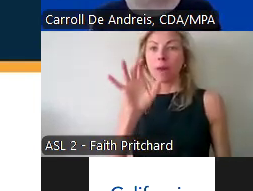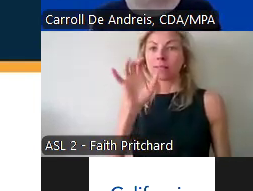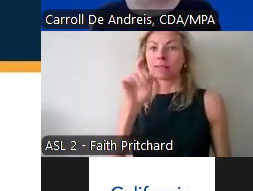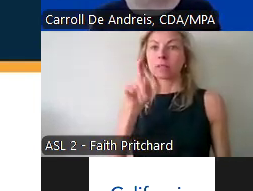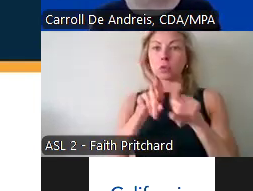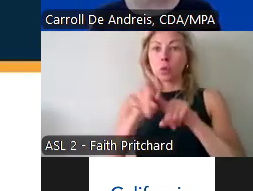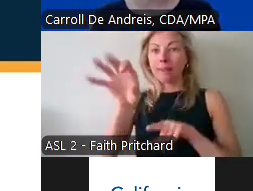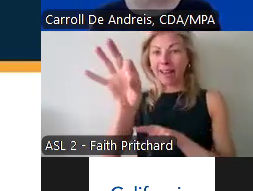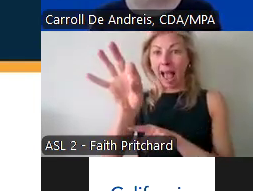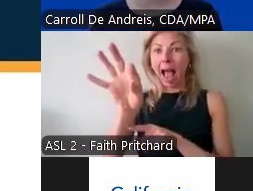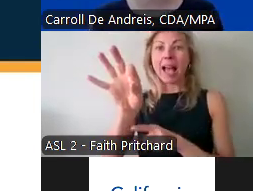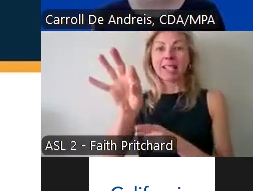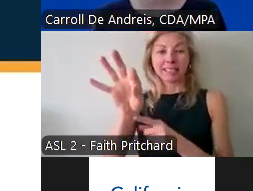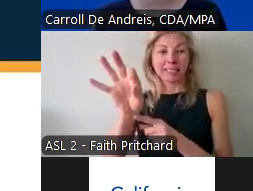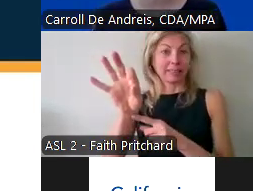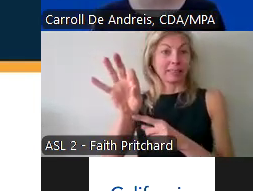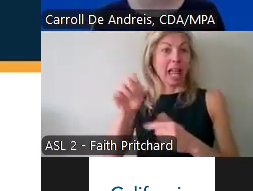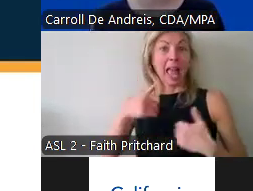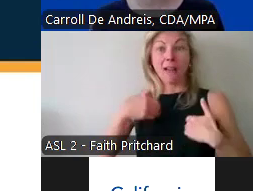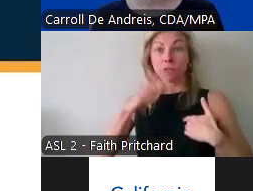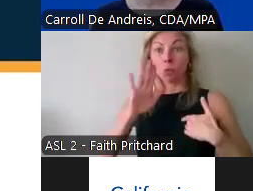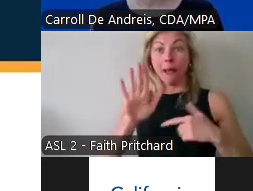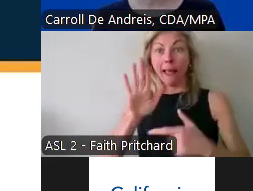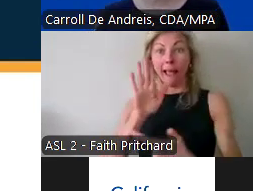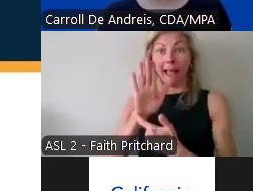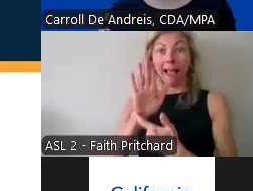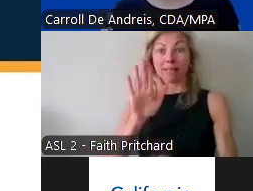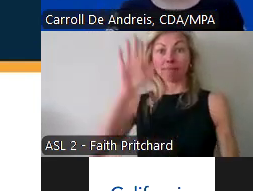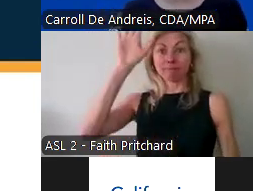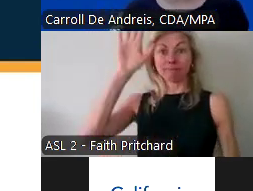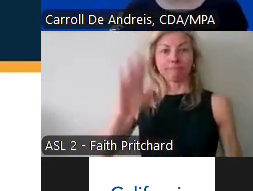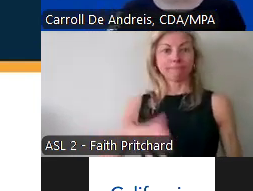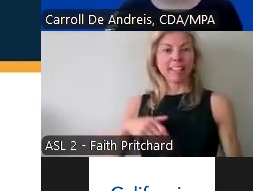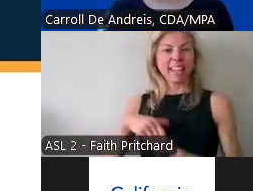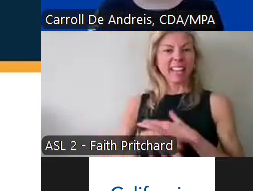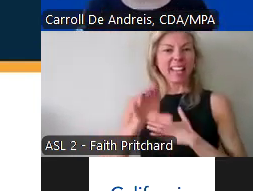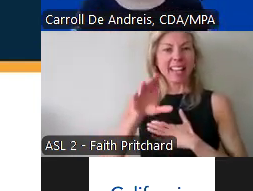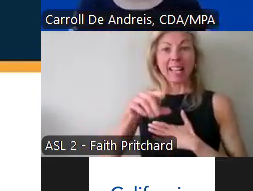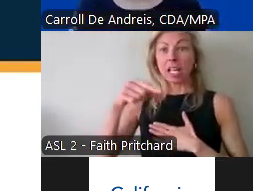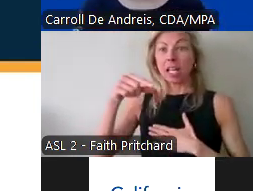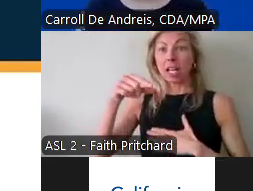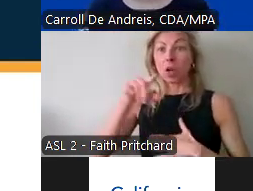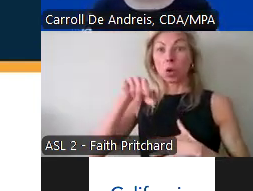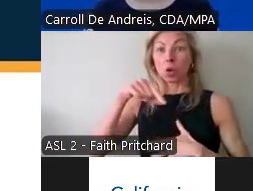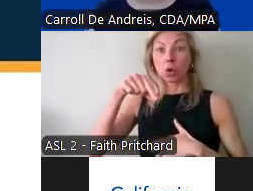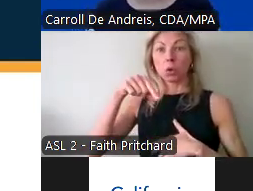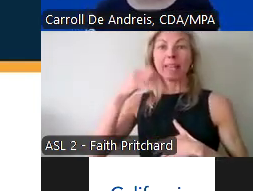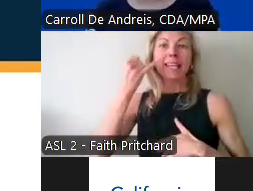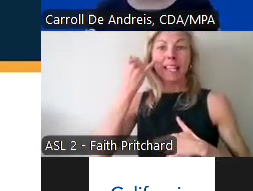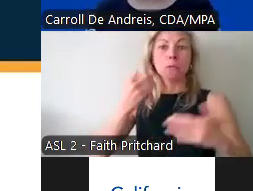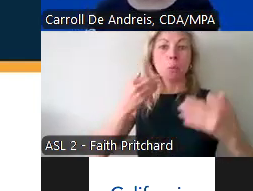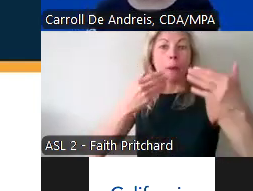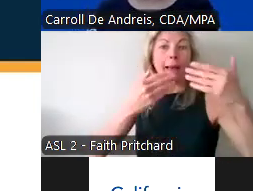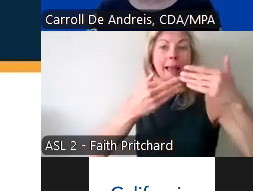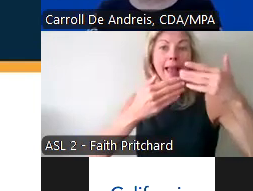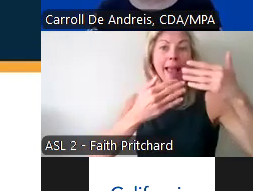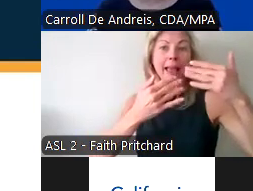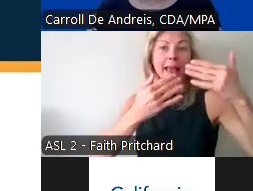to have your hand raised in the queue. And those joining by